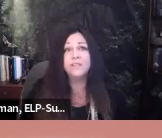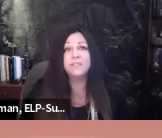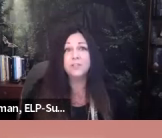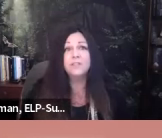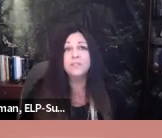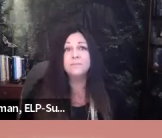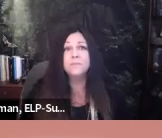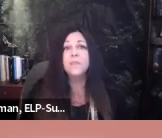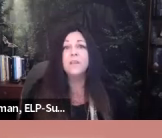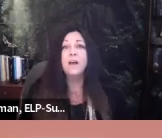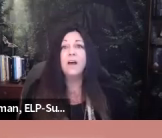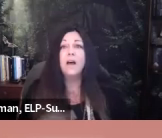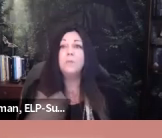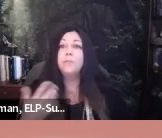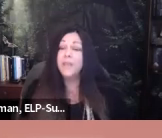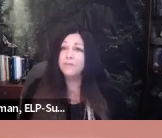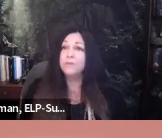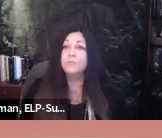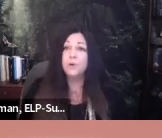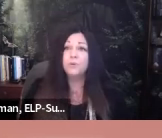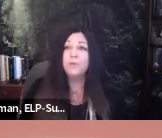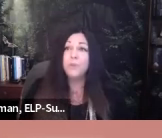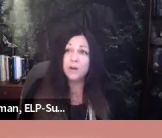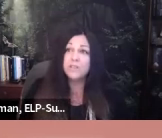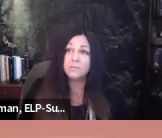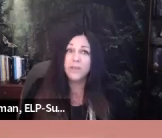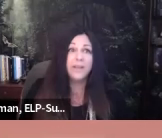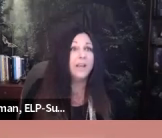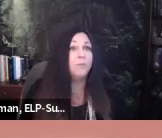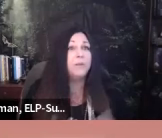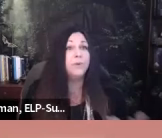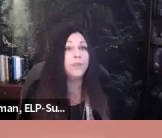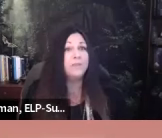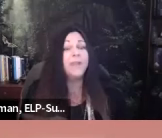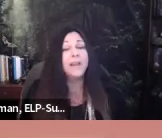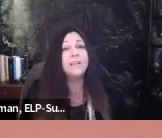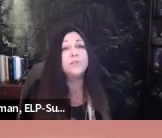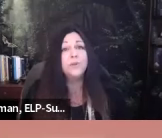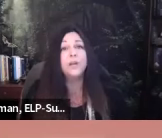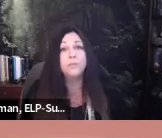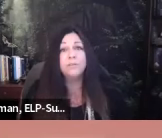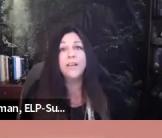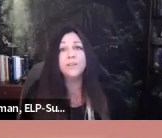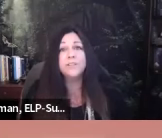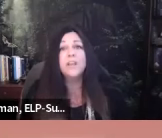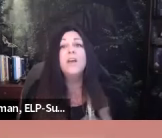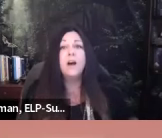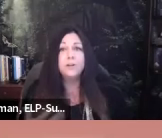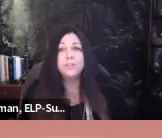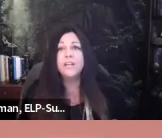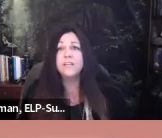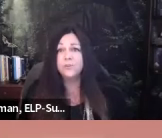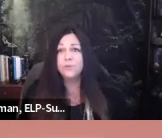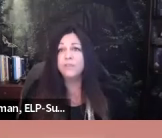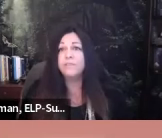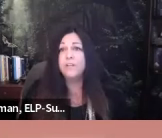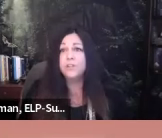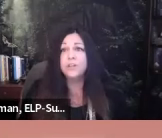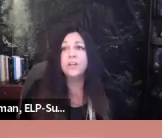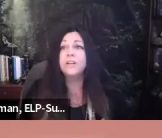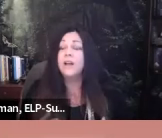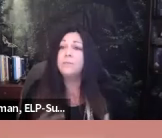during transitions. Behavioral support will be part of this plan, helping both him and his new care providers understand his